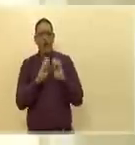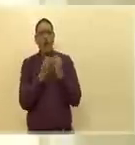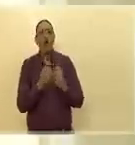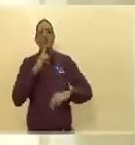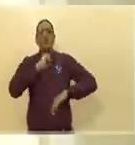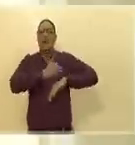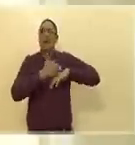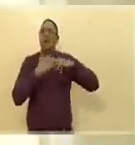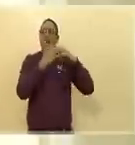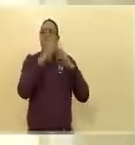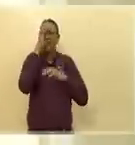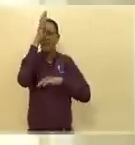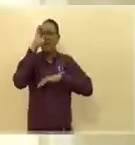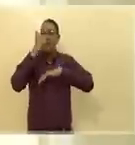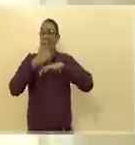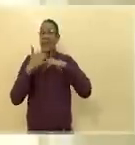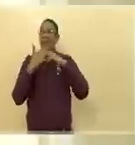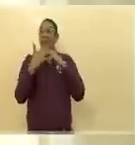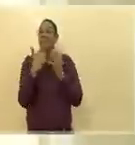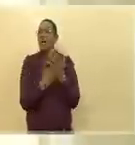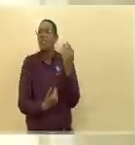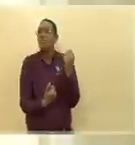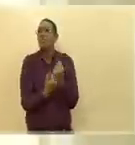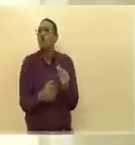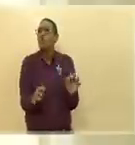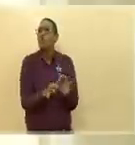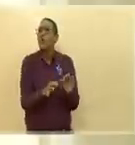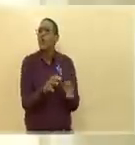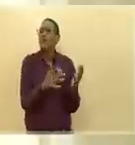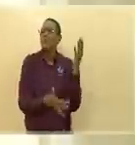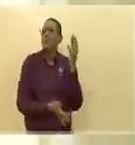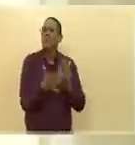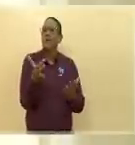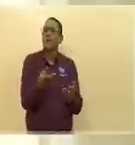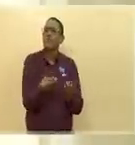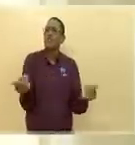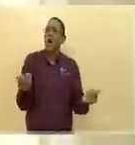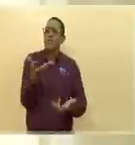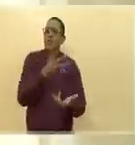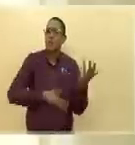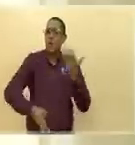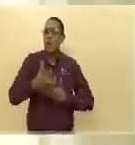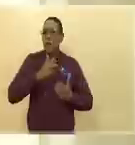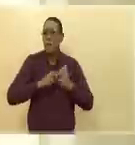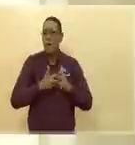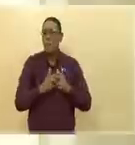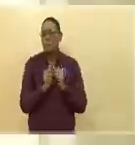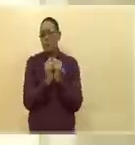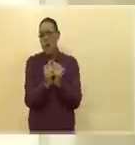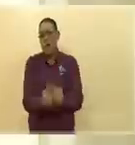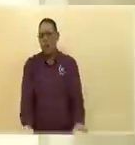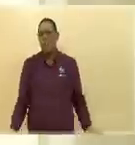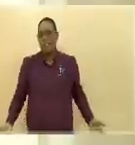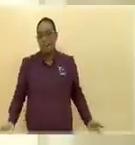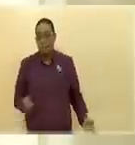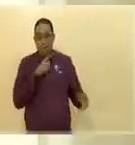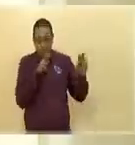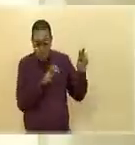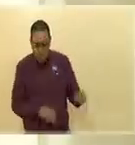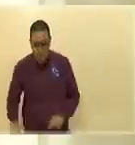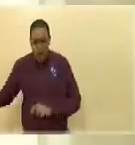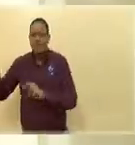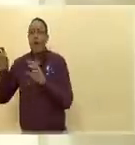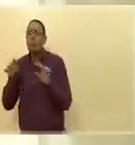and innovating trustworthy technologies to solve social problems together. To transform into a